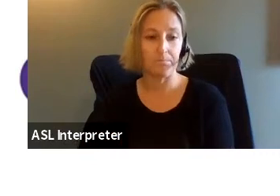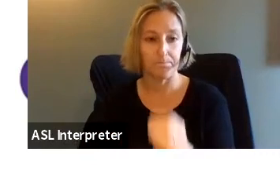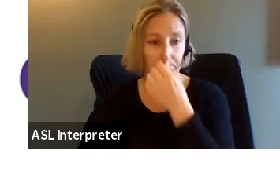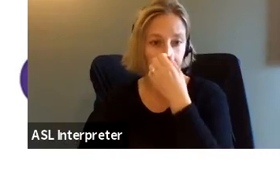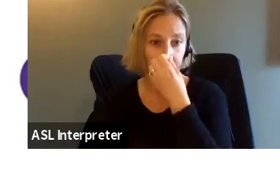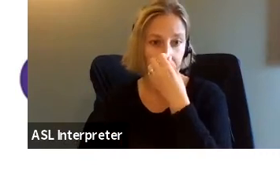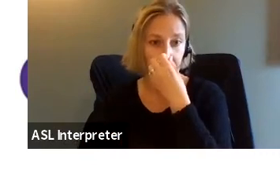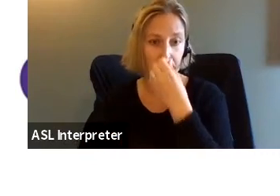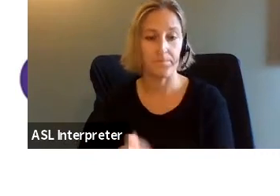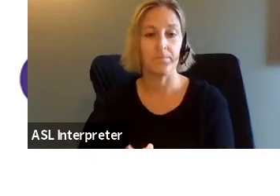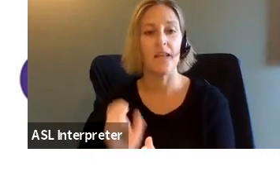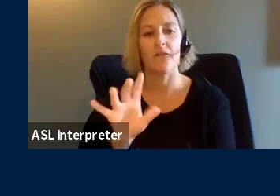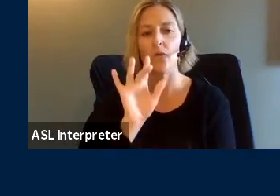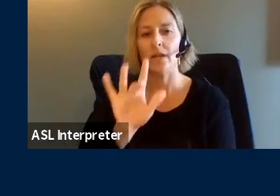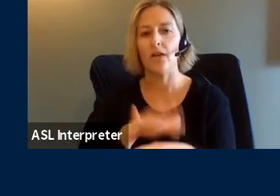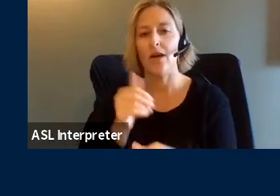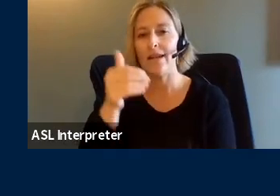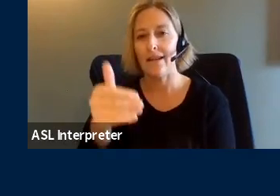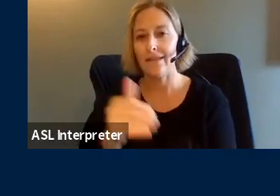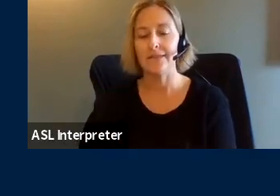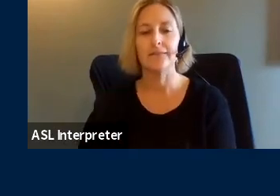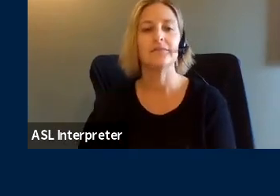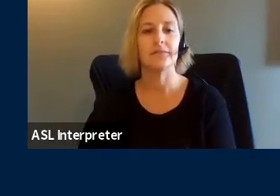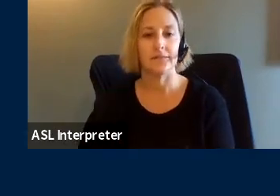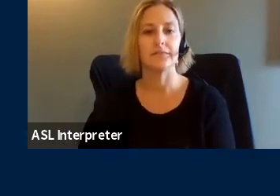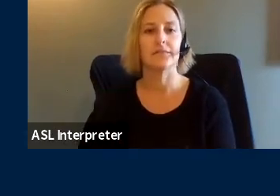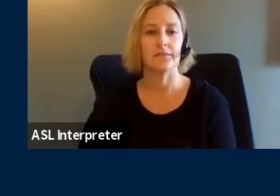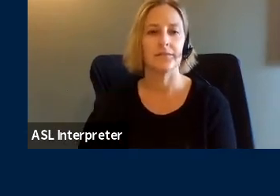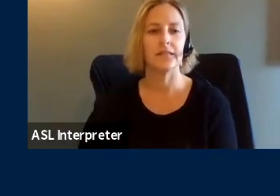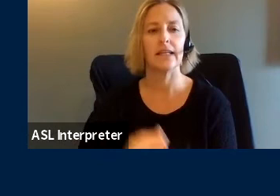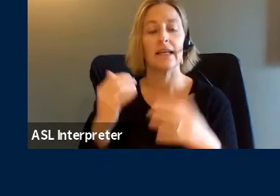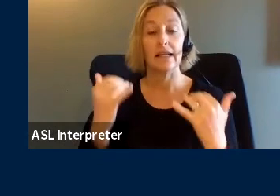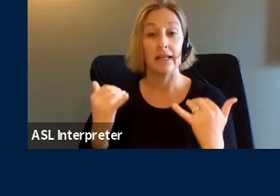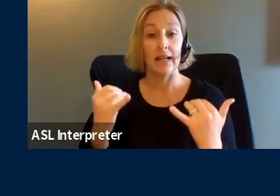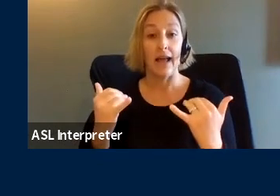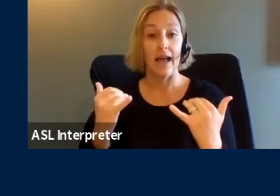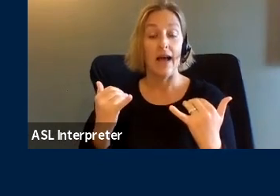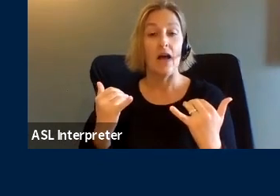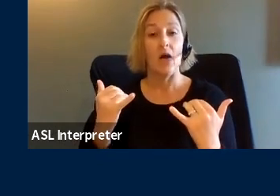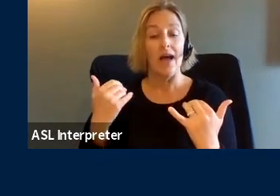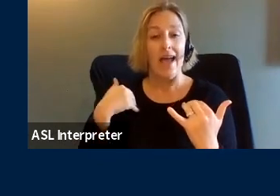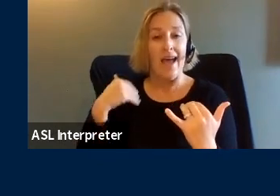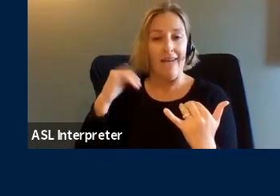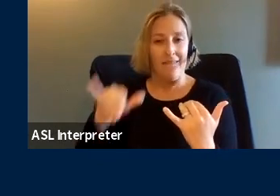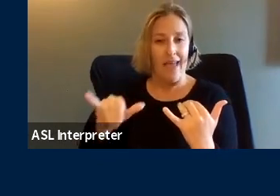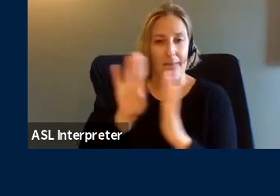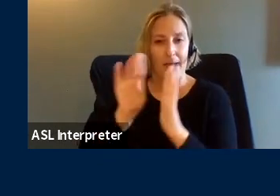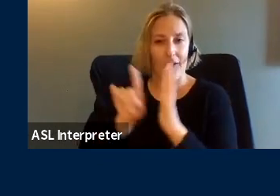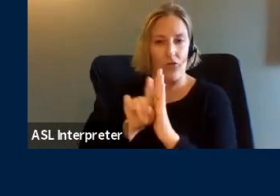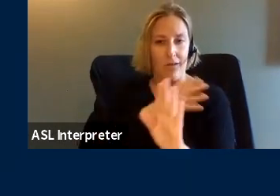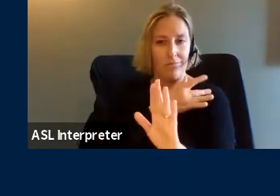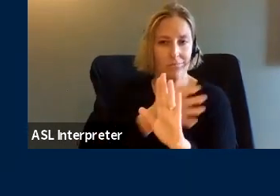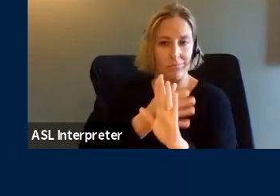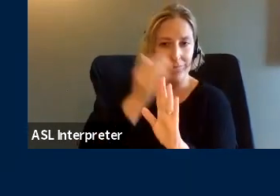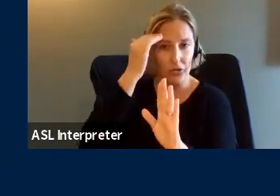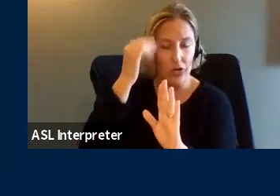And if you just click on the next slide, now that we have some of this background, I'm going to show you how